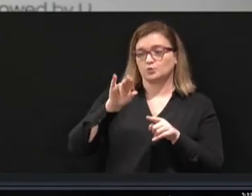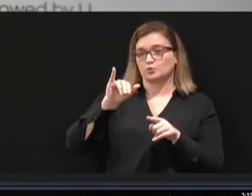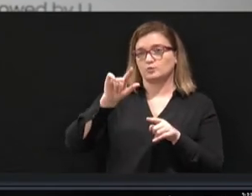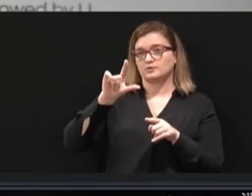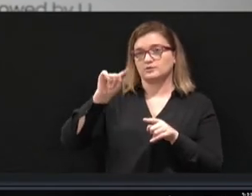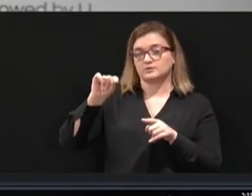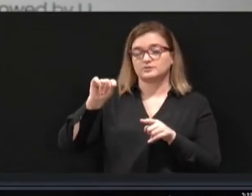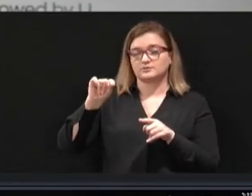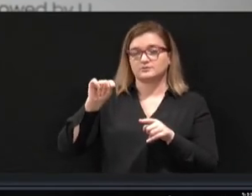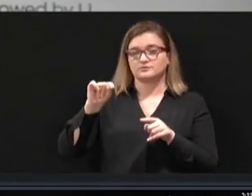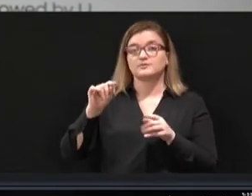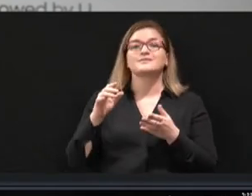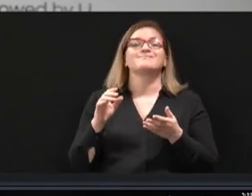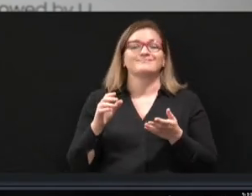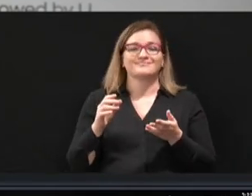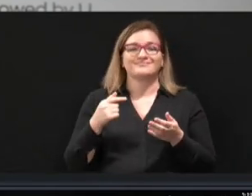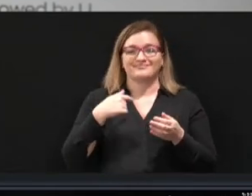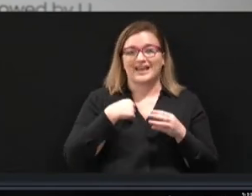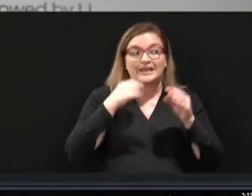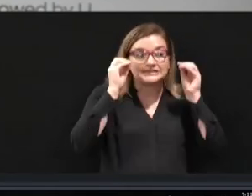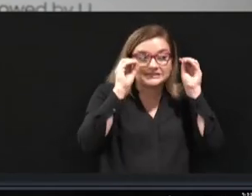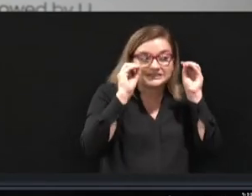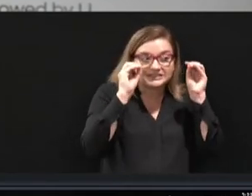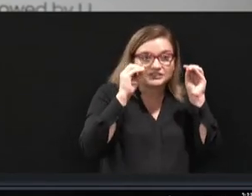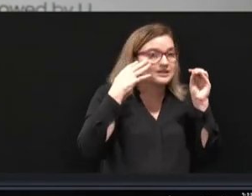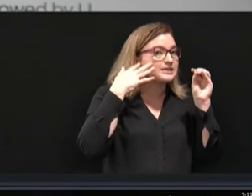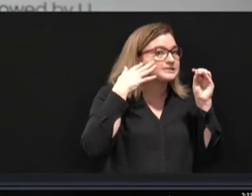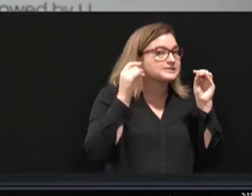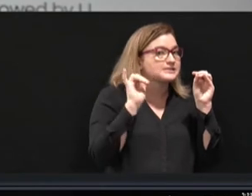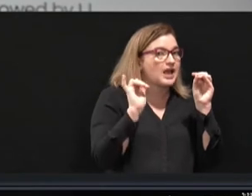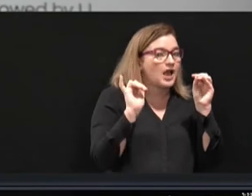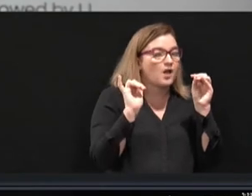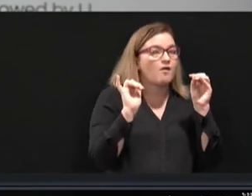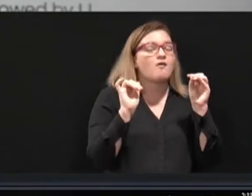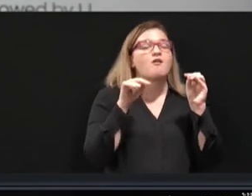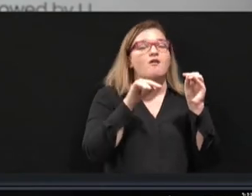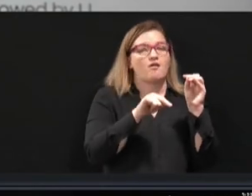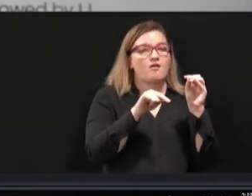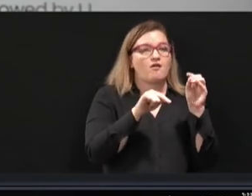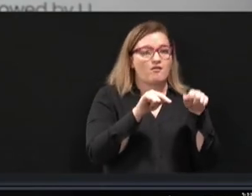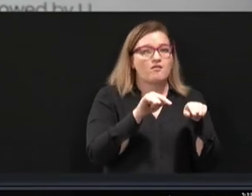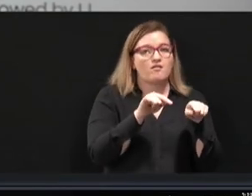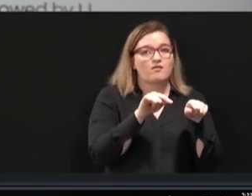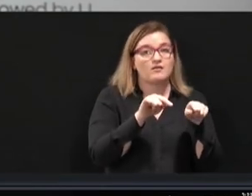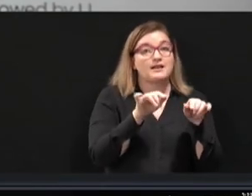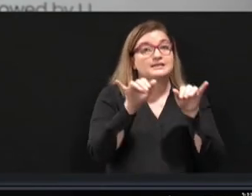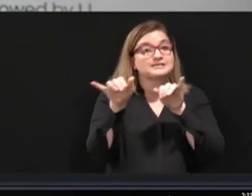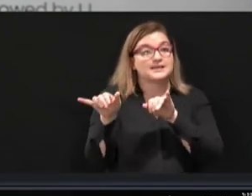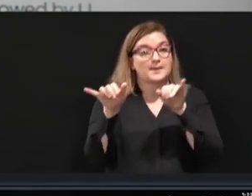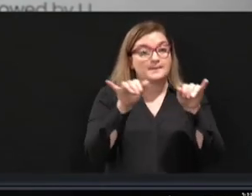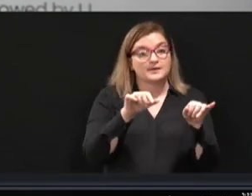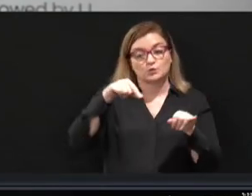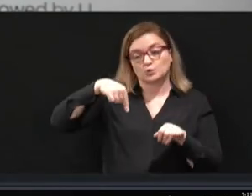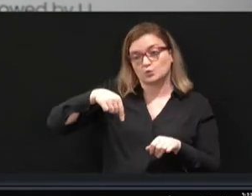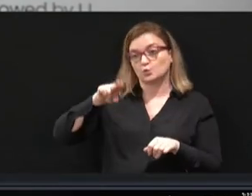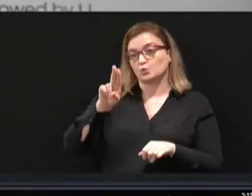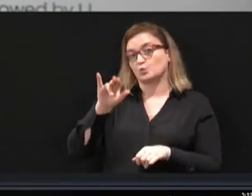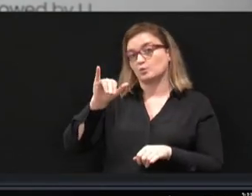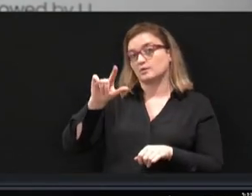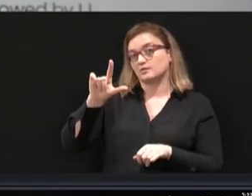that sound, I would introduce the keyword. QU says qua, like in quilt. What's my keyword?